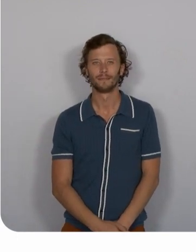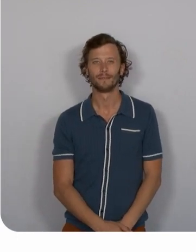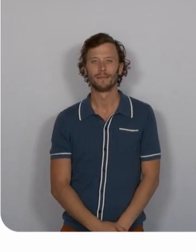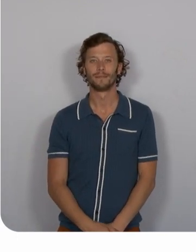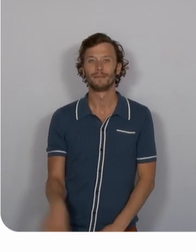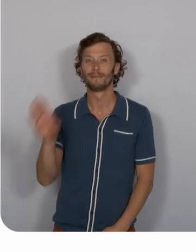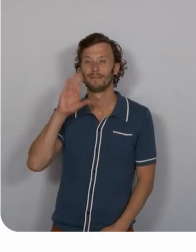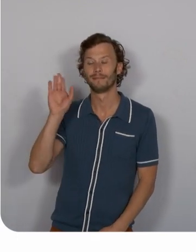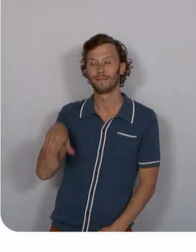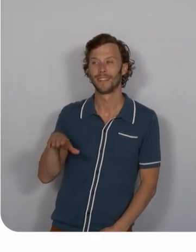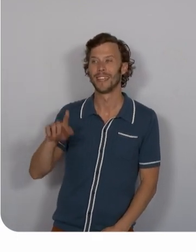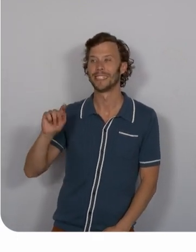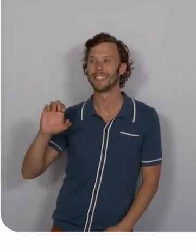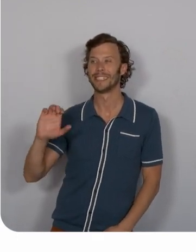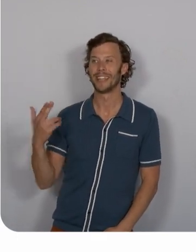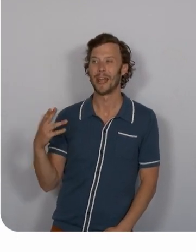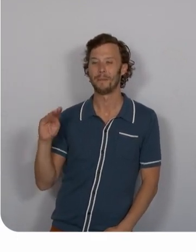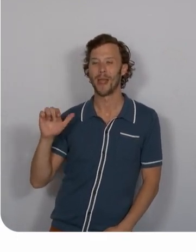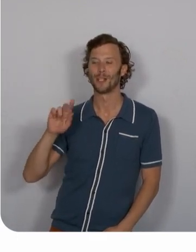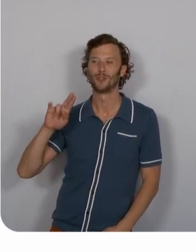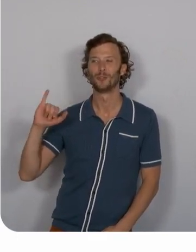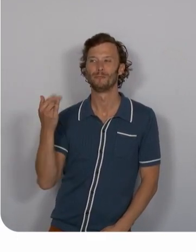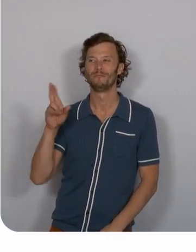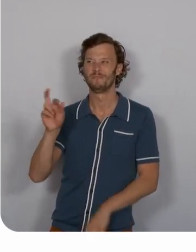Yo, it's Tech Man Ju. Let's hop into Quest 3.